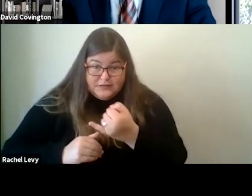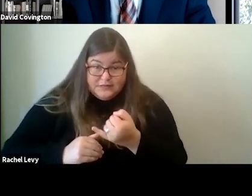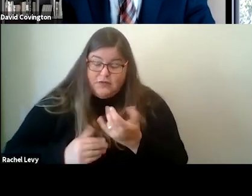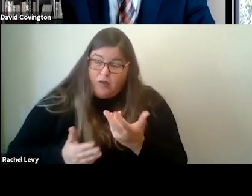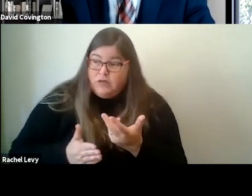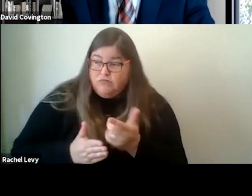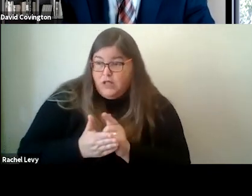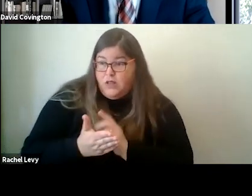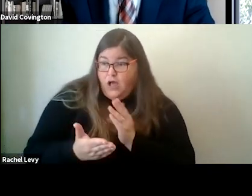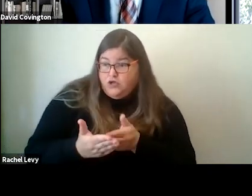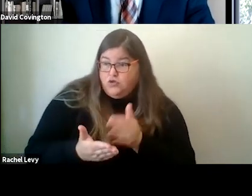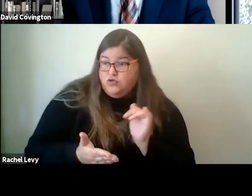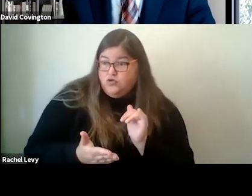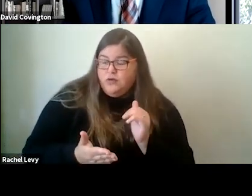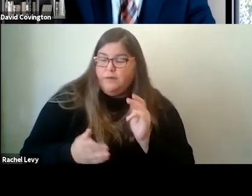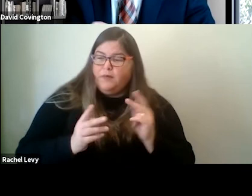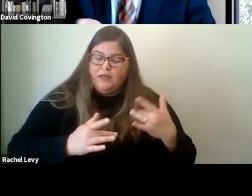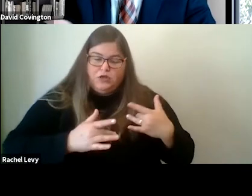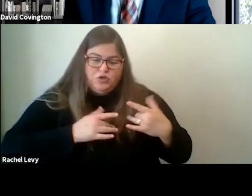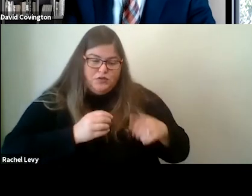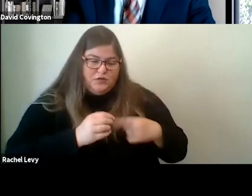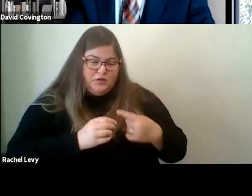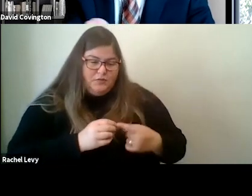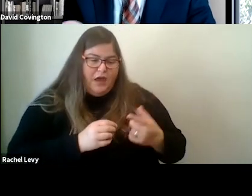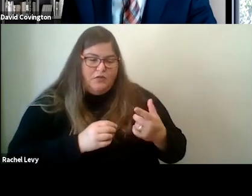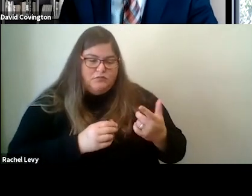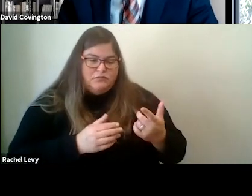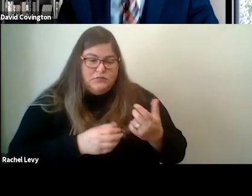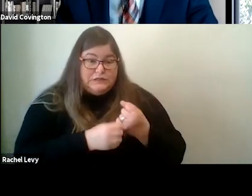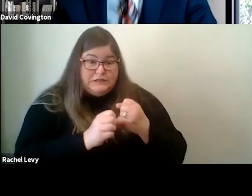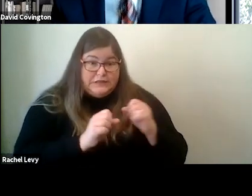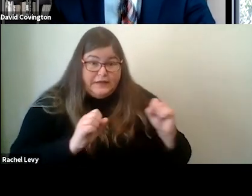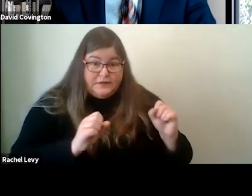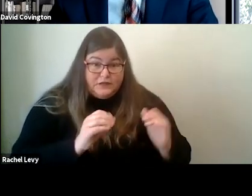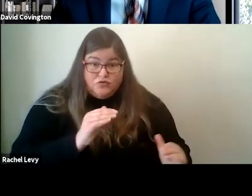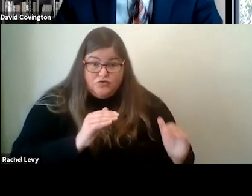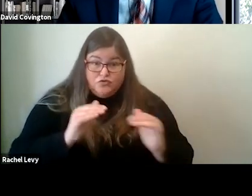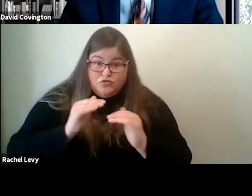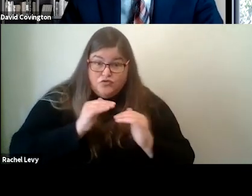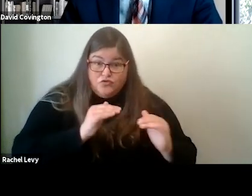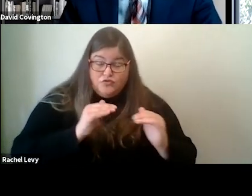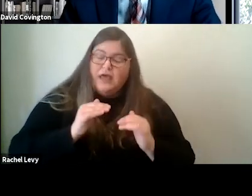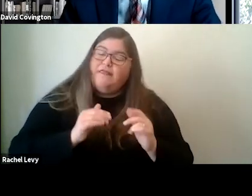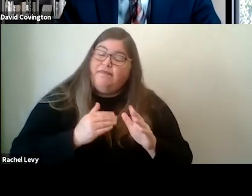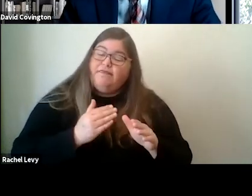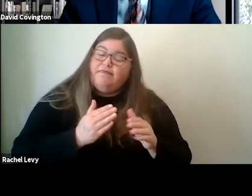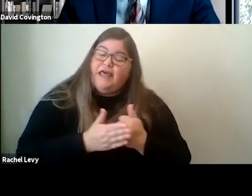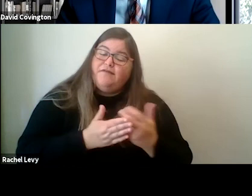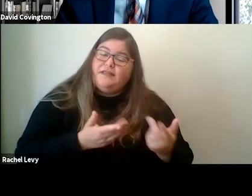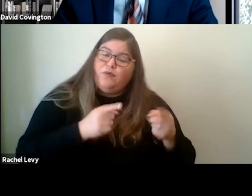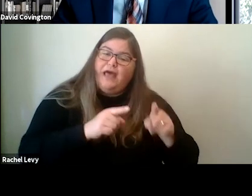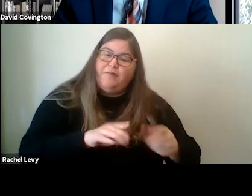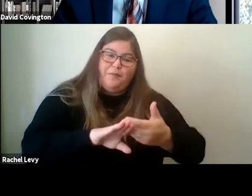public safety, concerns about effectiveness. All of that was brewing before 2020. And now this